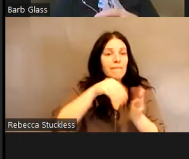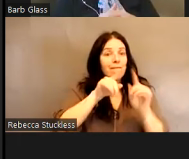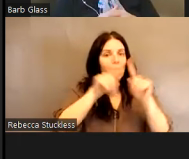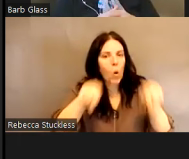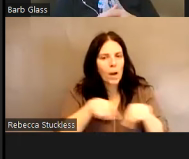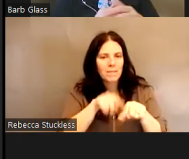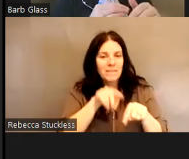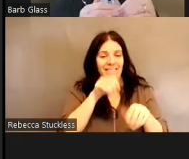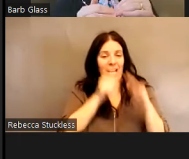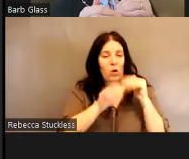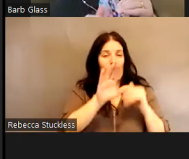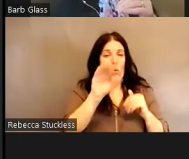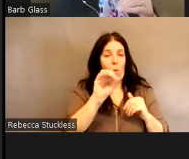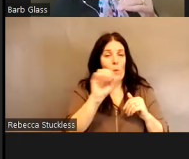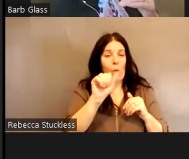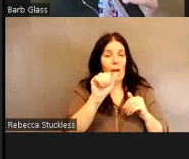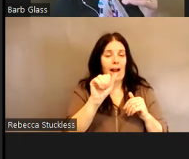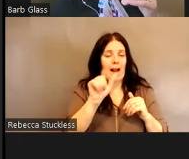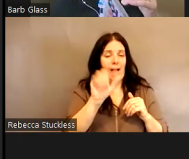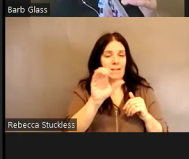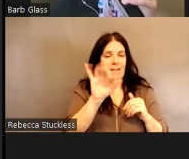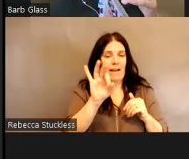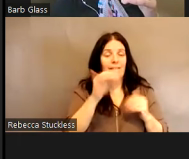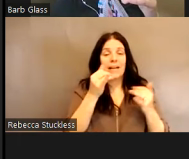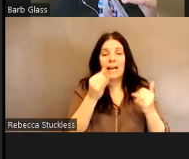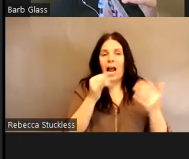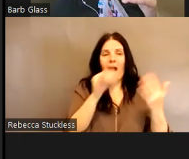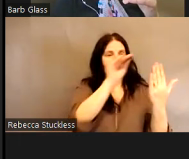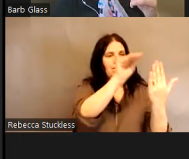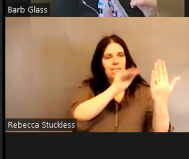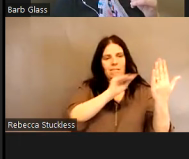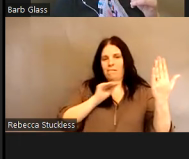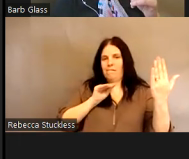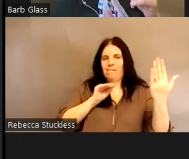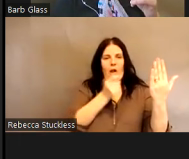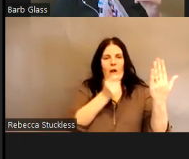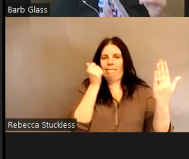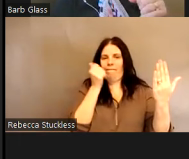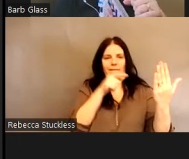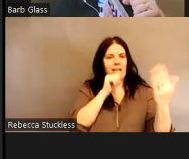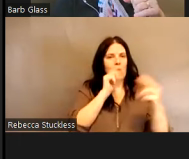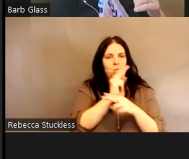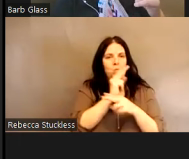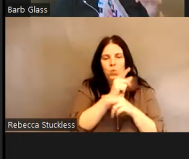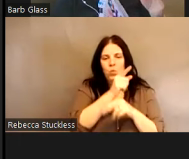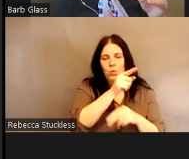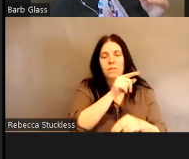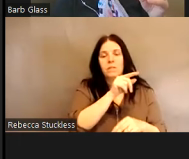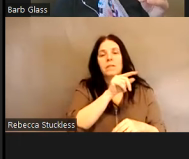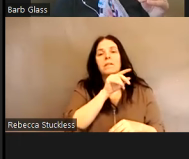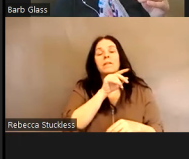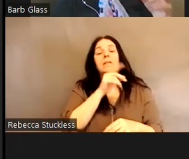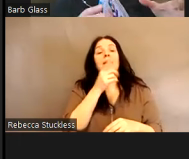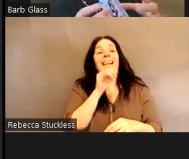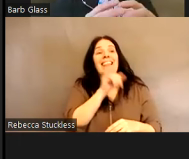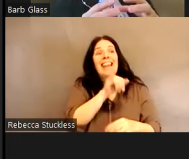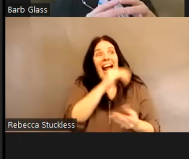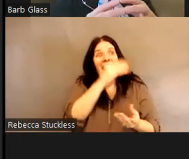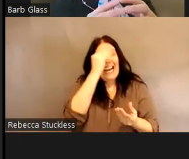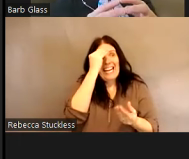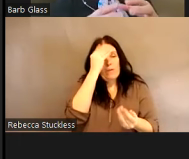that one has been removed from the list of the original essential skills and then embedded or